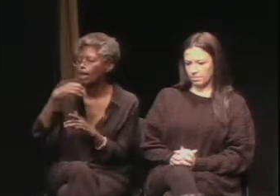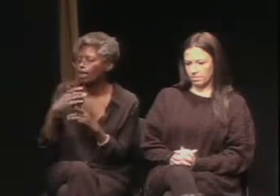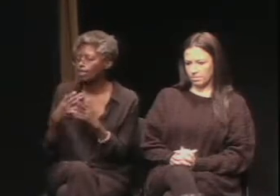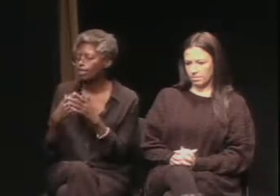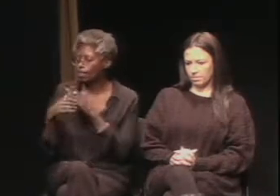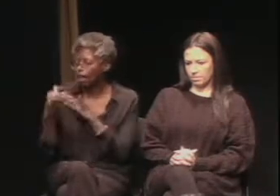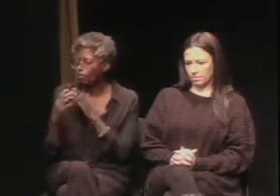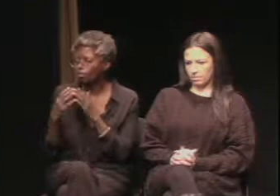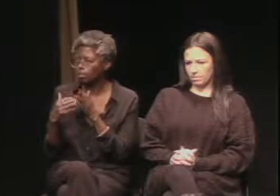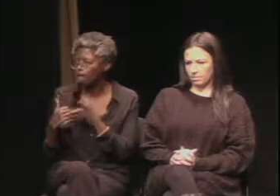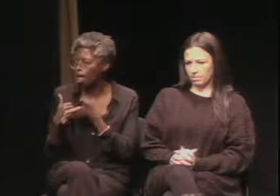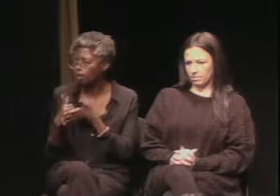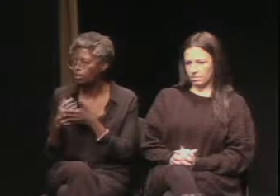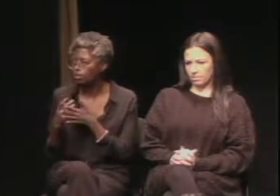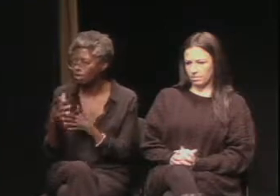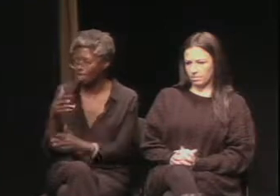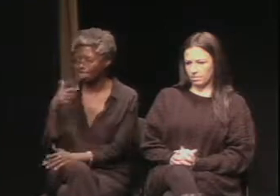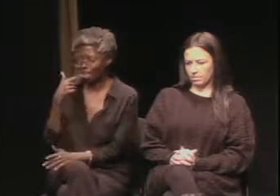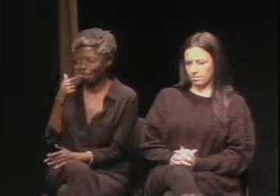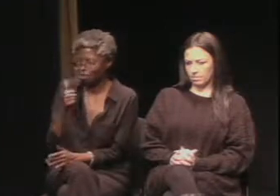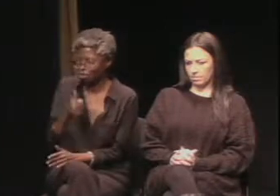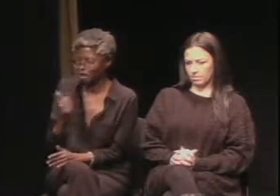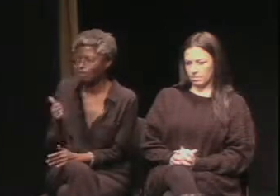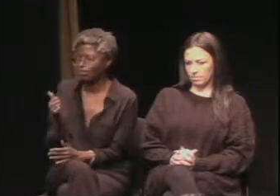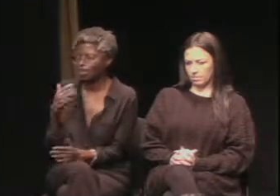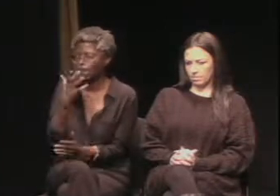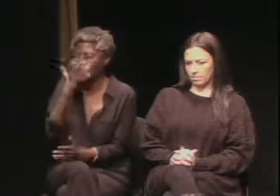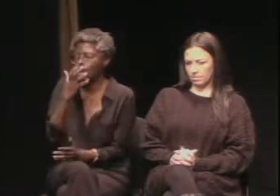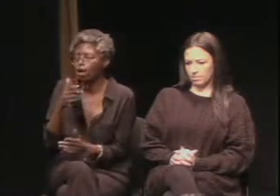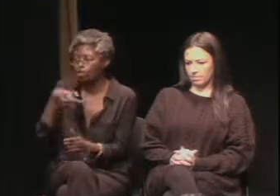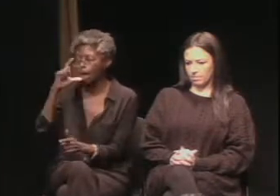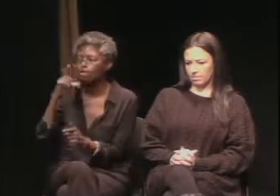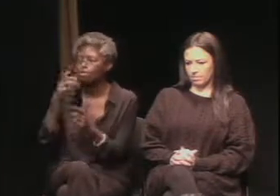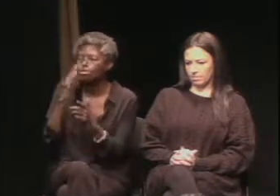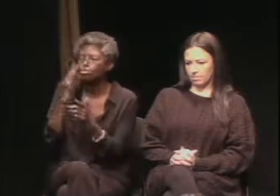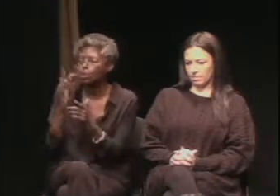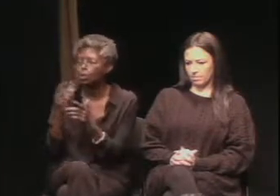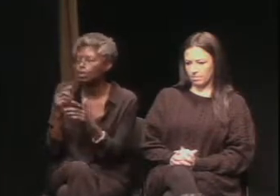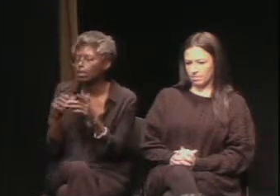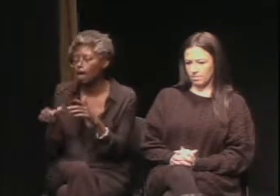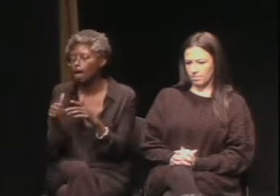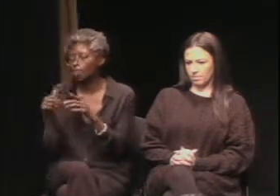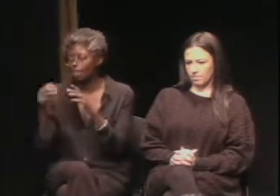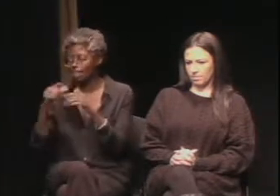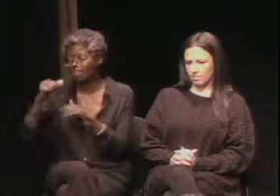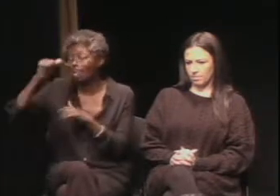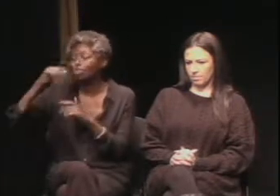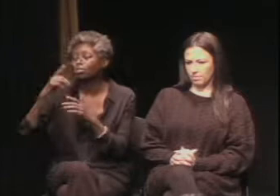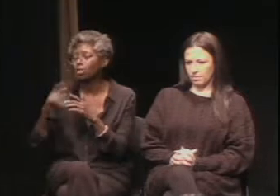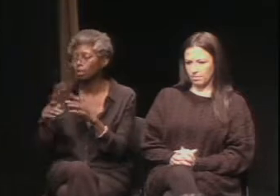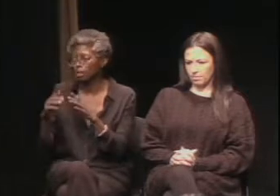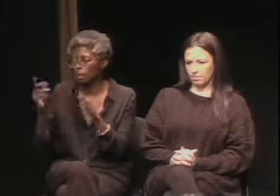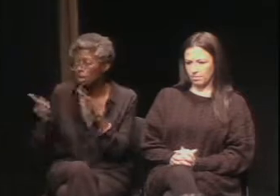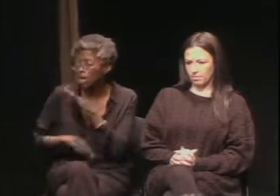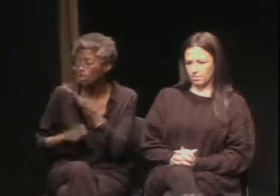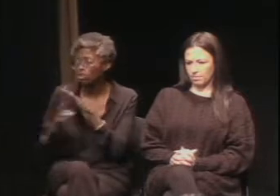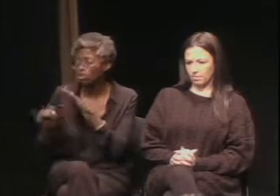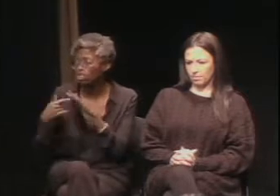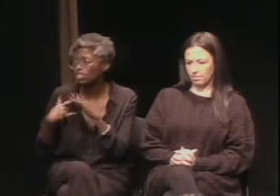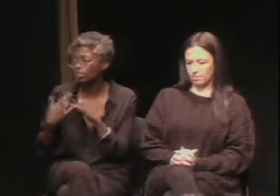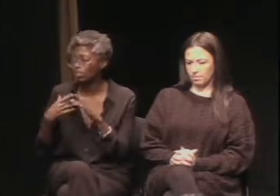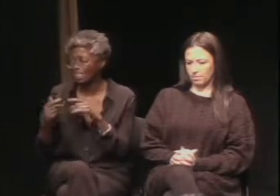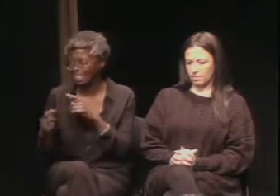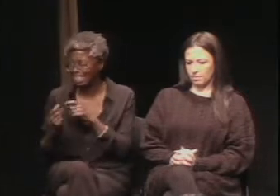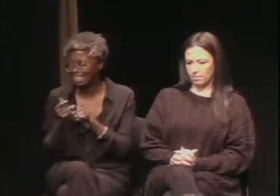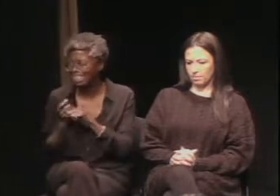she laughed at her embarrassment, even though she knew the adults would punish her and the other kids would tease her. I found myself wishing that I